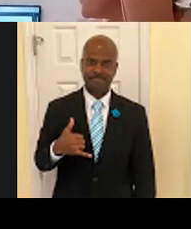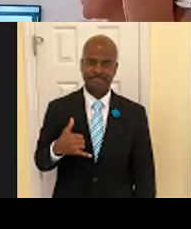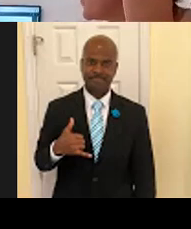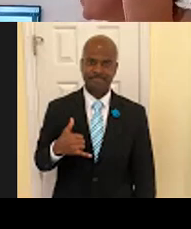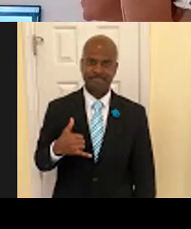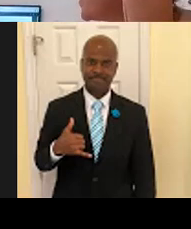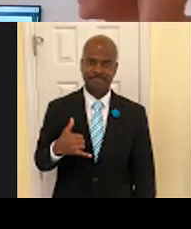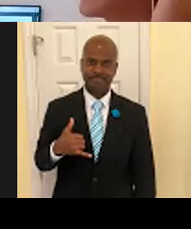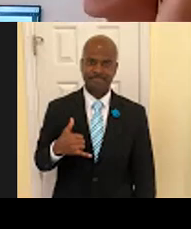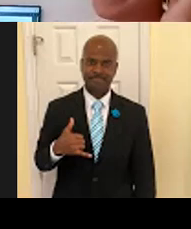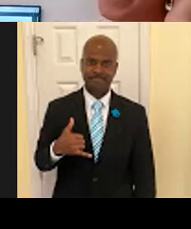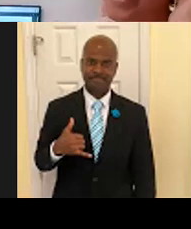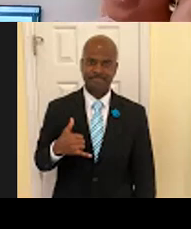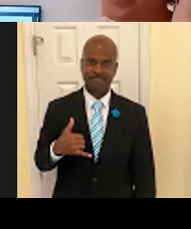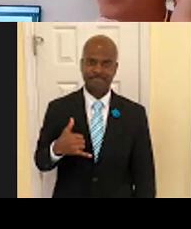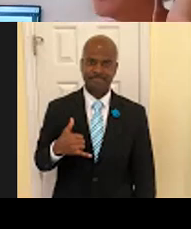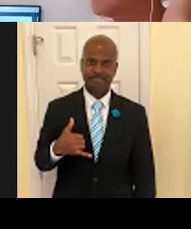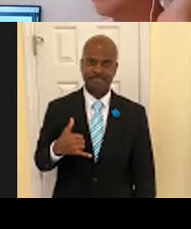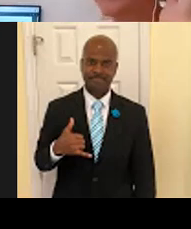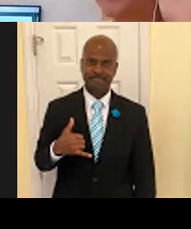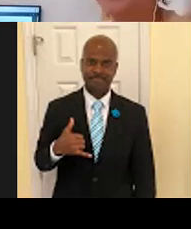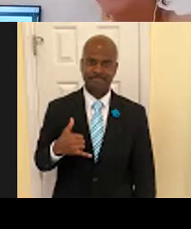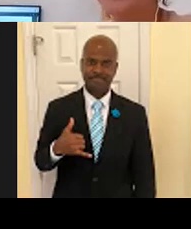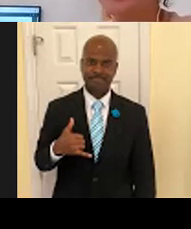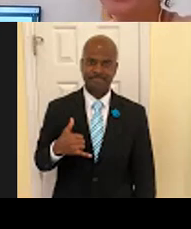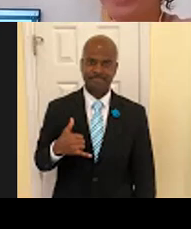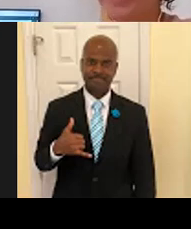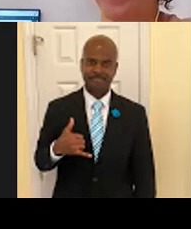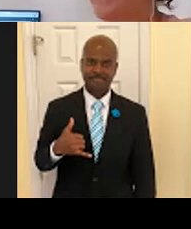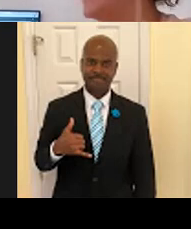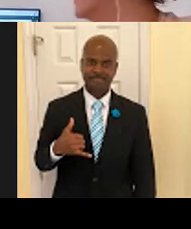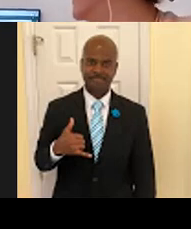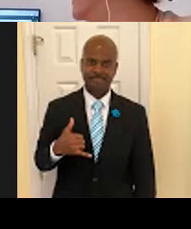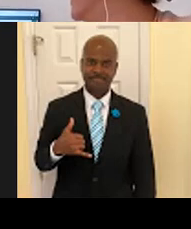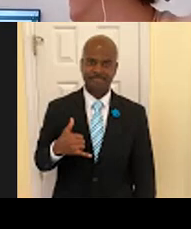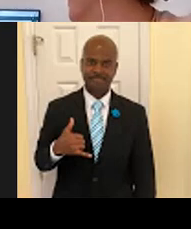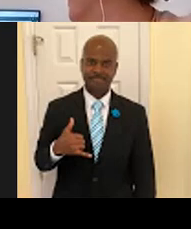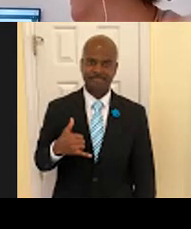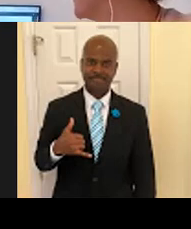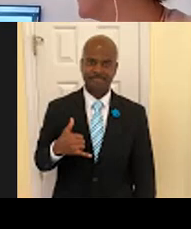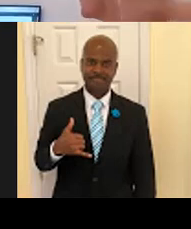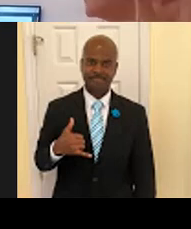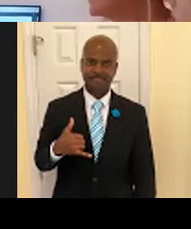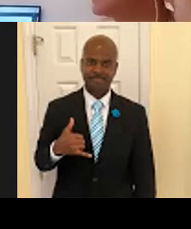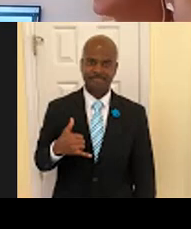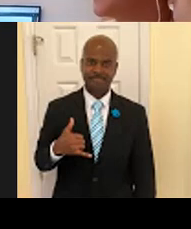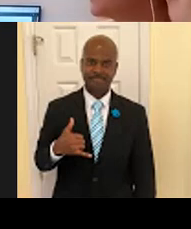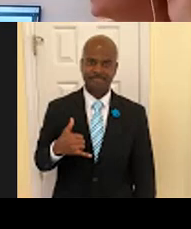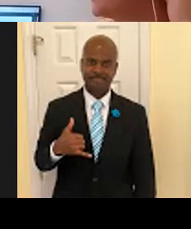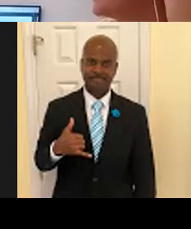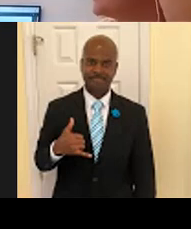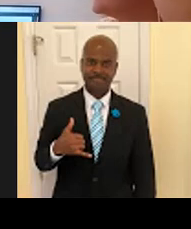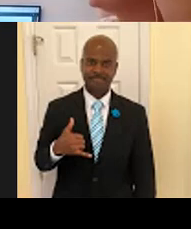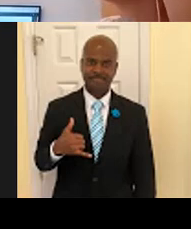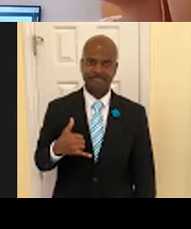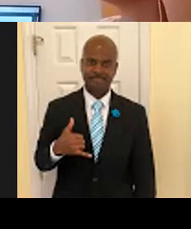grow cucumbers in the winter. That's a hard thing to do, especially when you don't have pests or any pollinators. I say